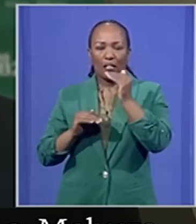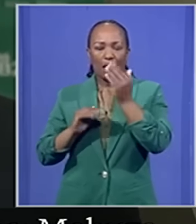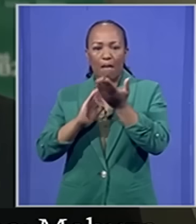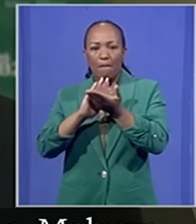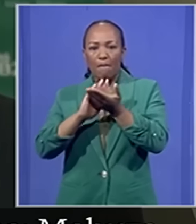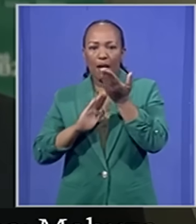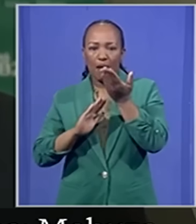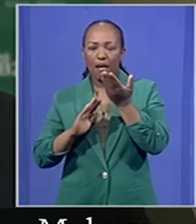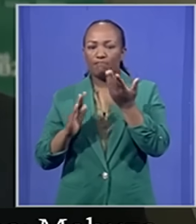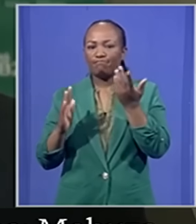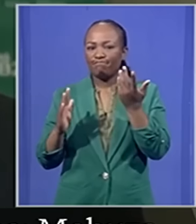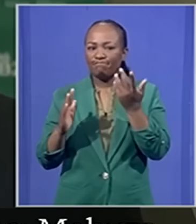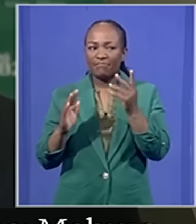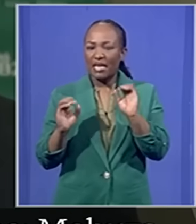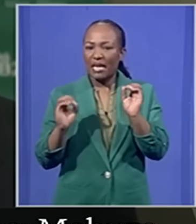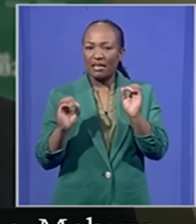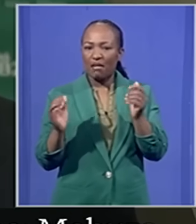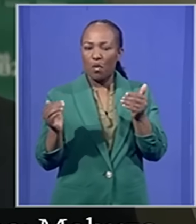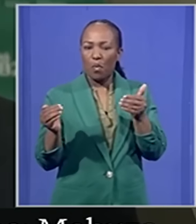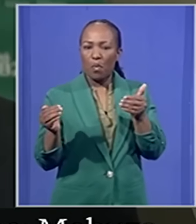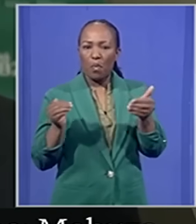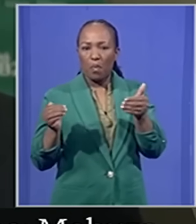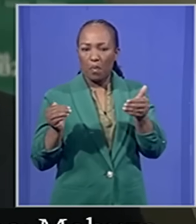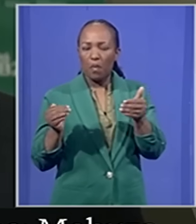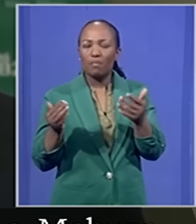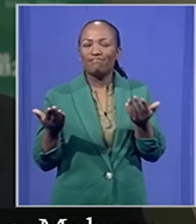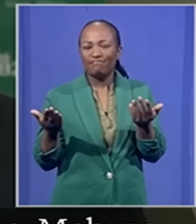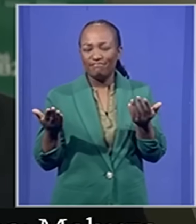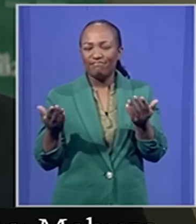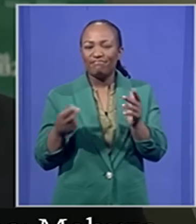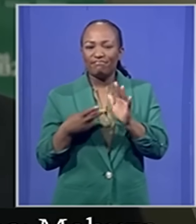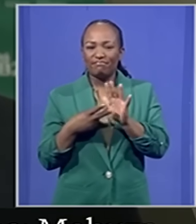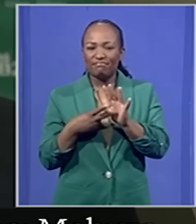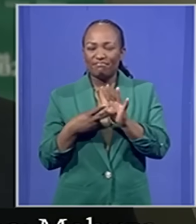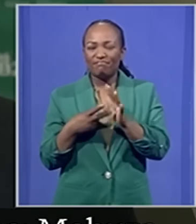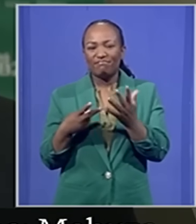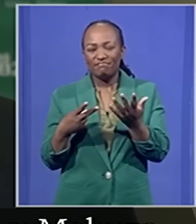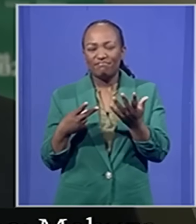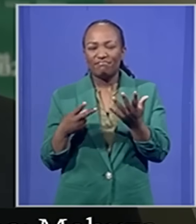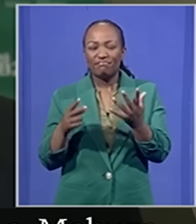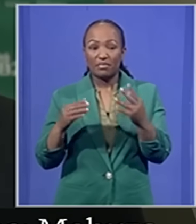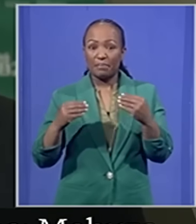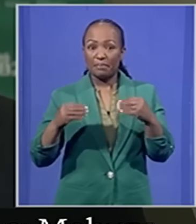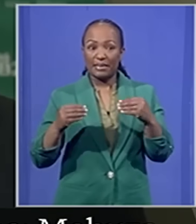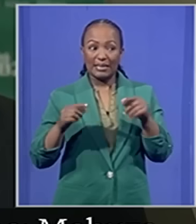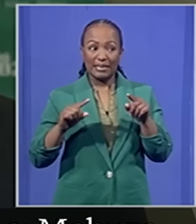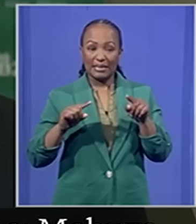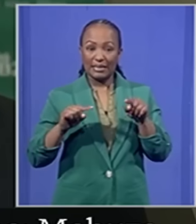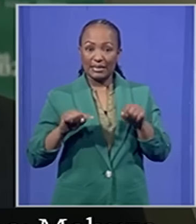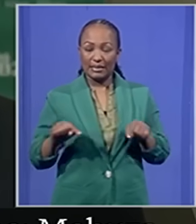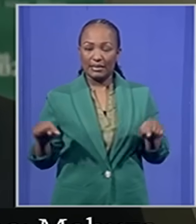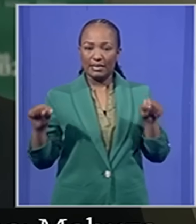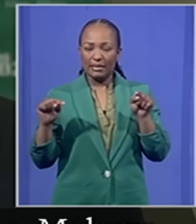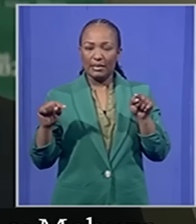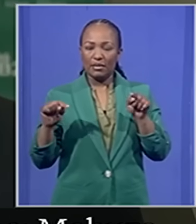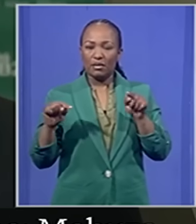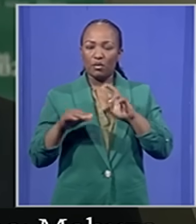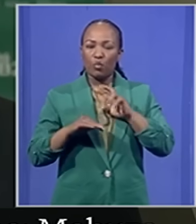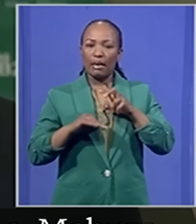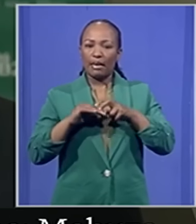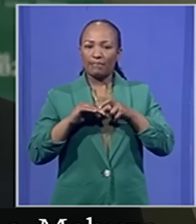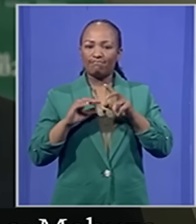non-tariff measures coming to the fore, and business requires a stable